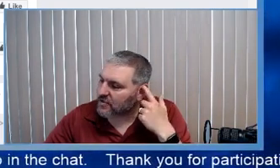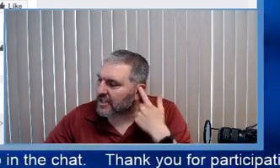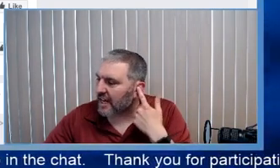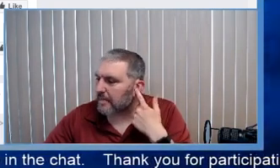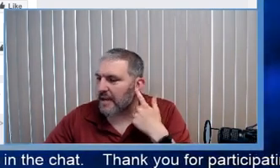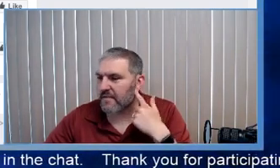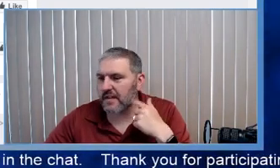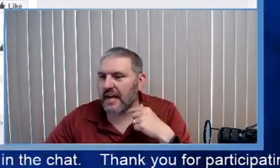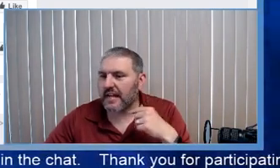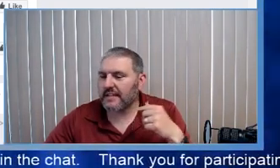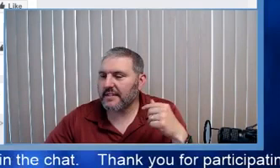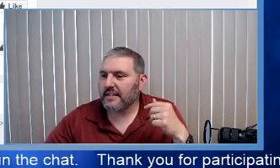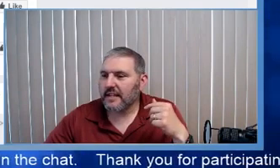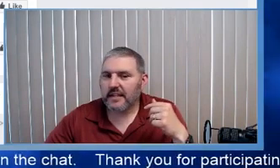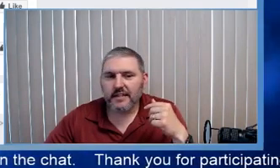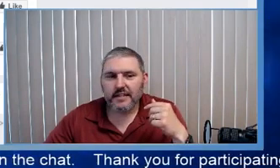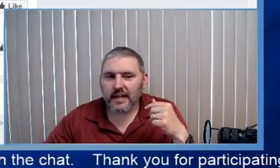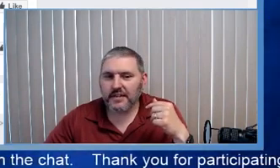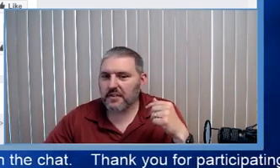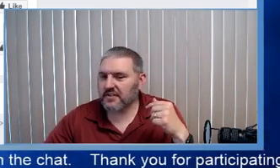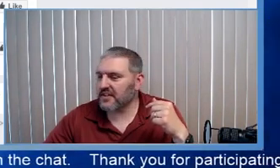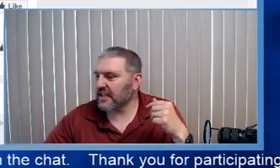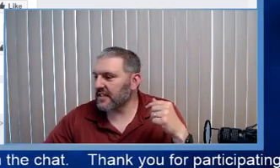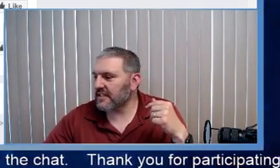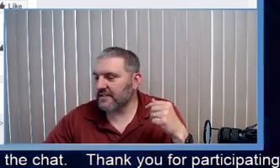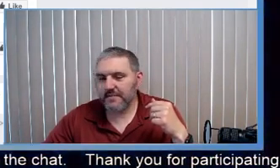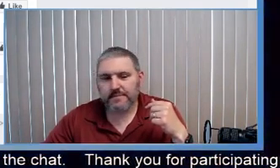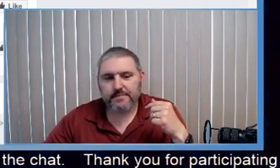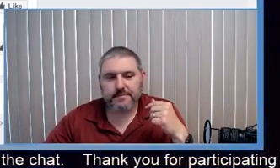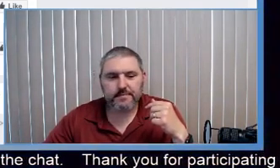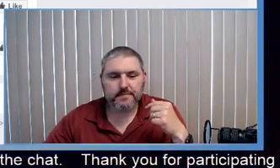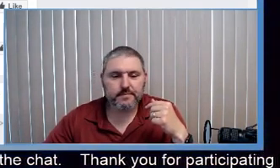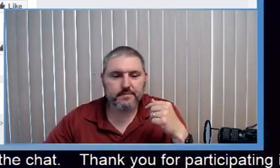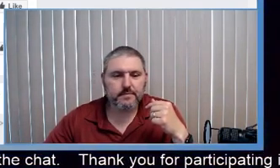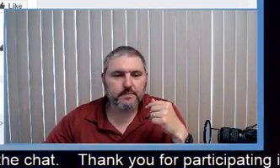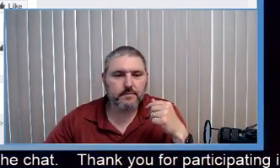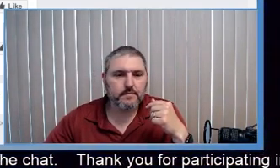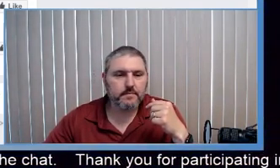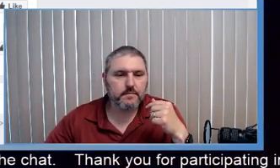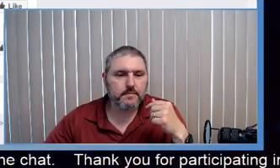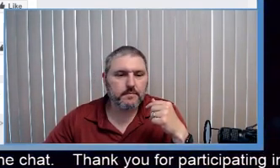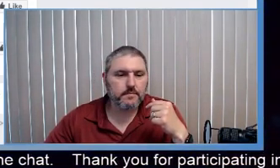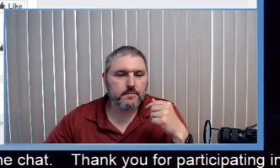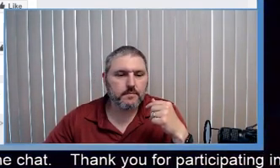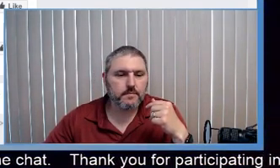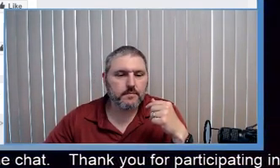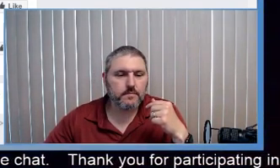And guess who's got to pay for that? Not those thugs.